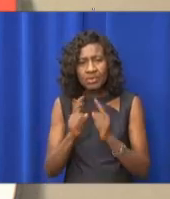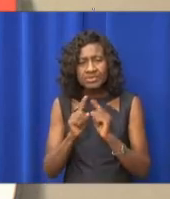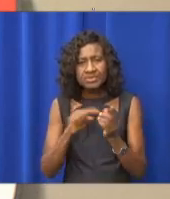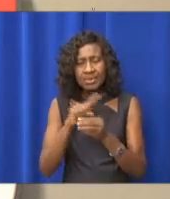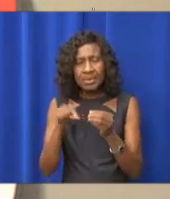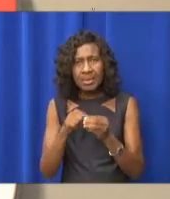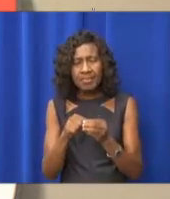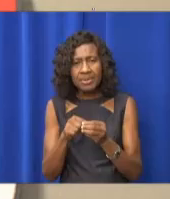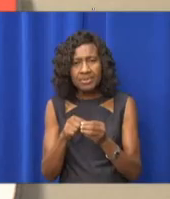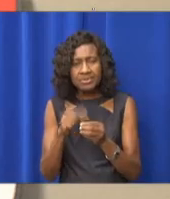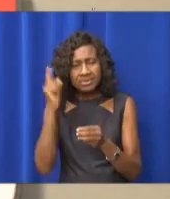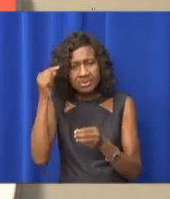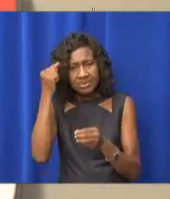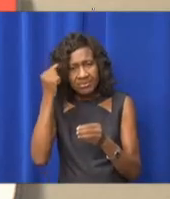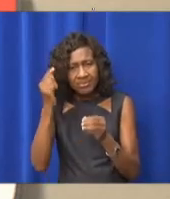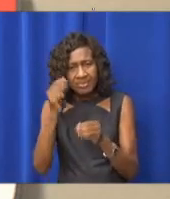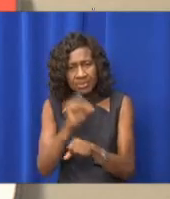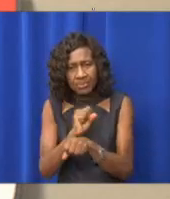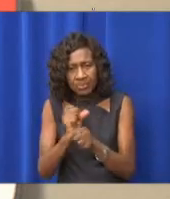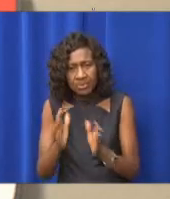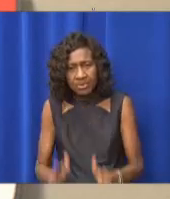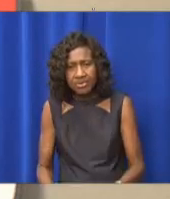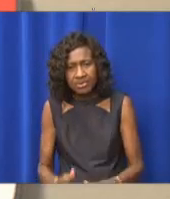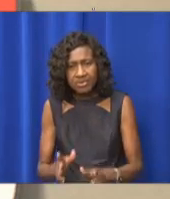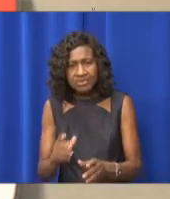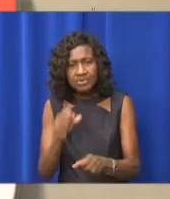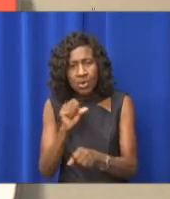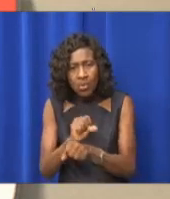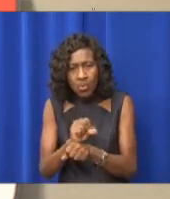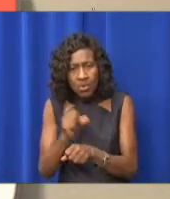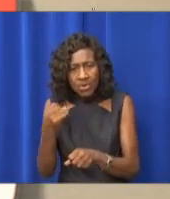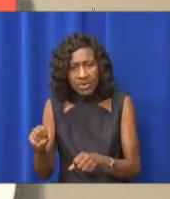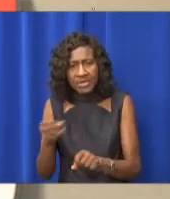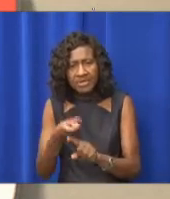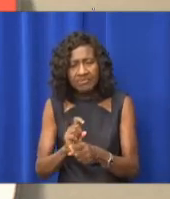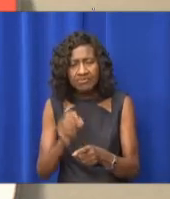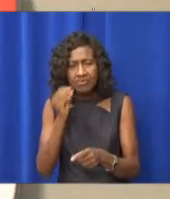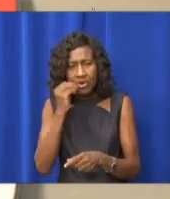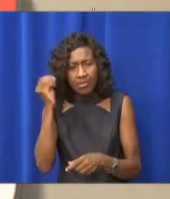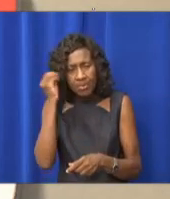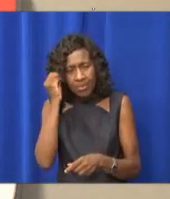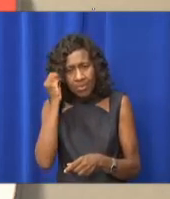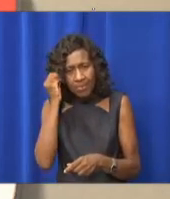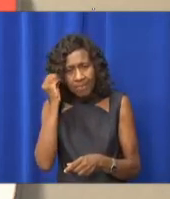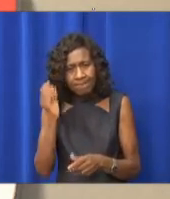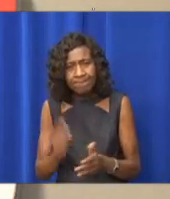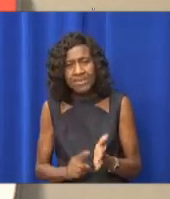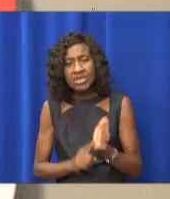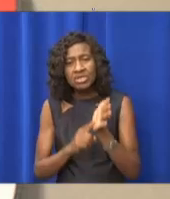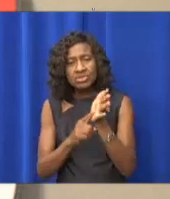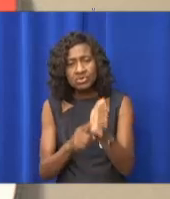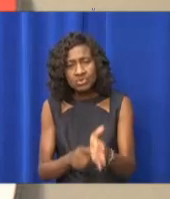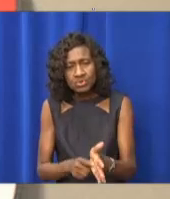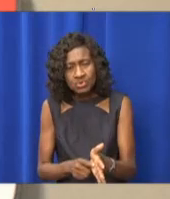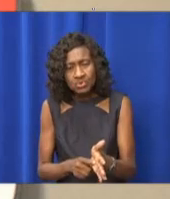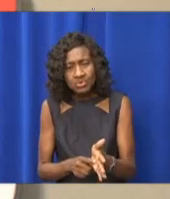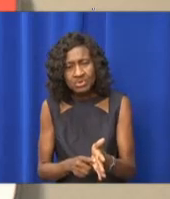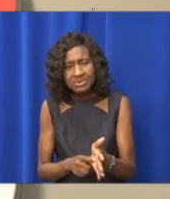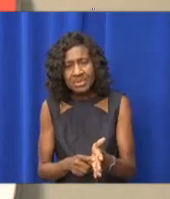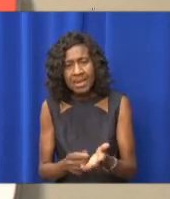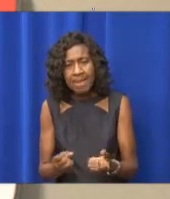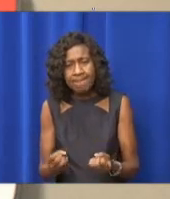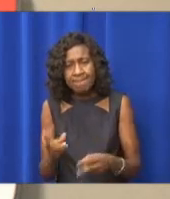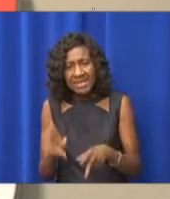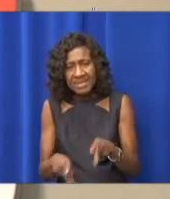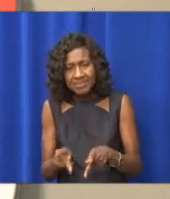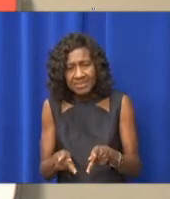civil service and working from home. This has proved to be a real revelation in just how many people have been able